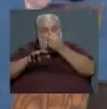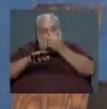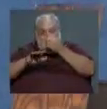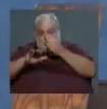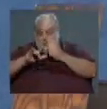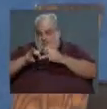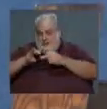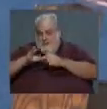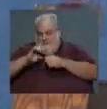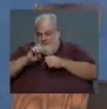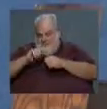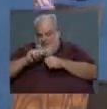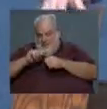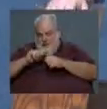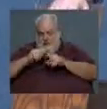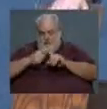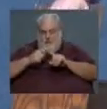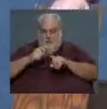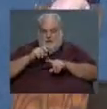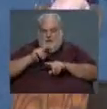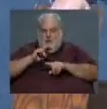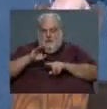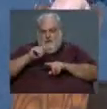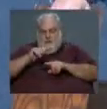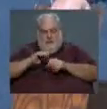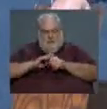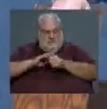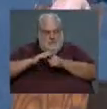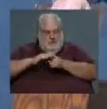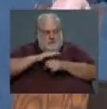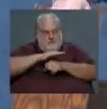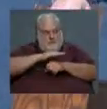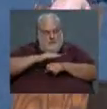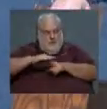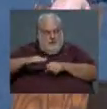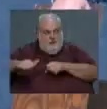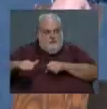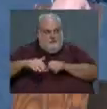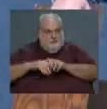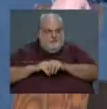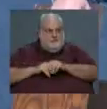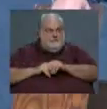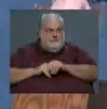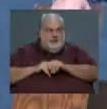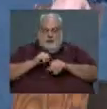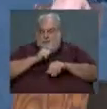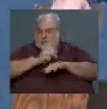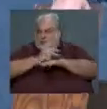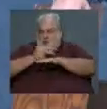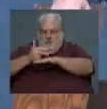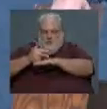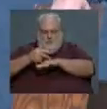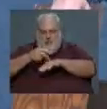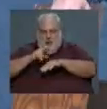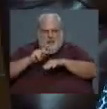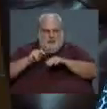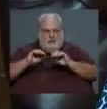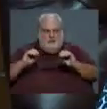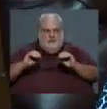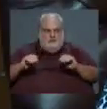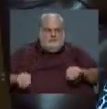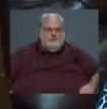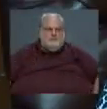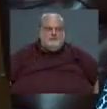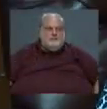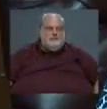25 feet to transition from 2 feet. So we've got plenty of grade there. Okay, and you don't lose parking spaces. Amen. Okay. I want to